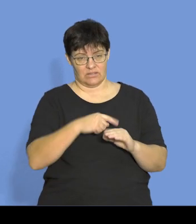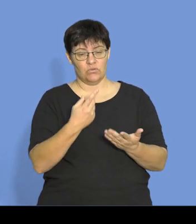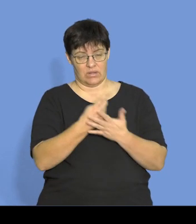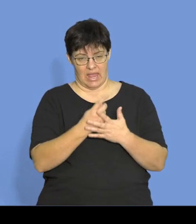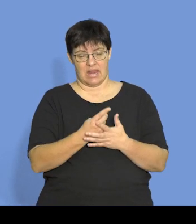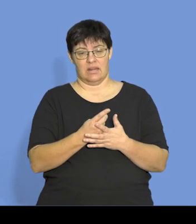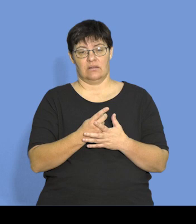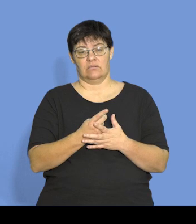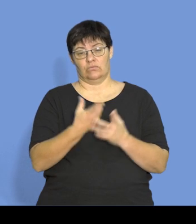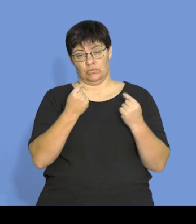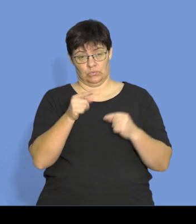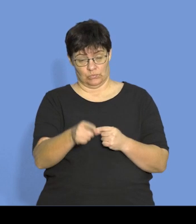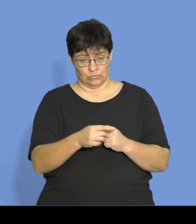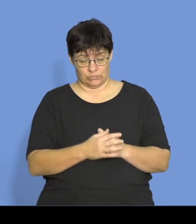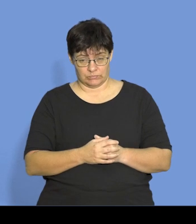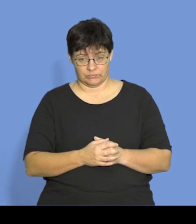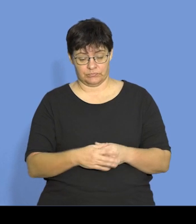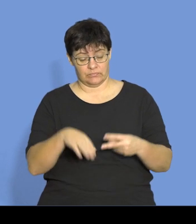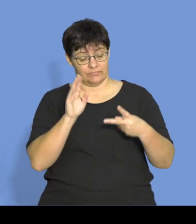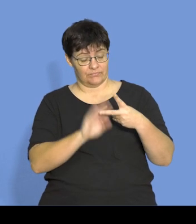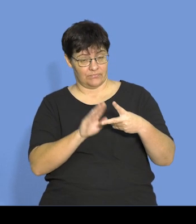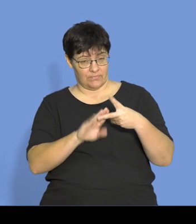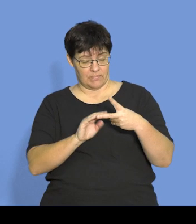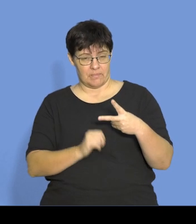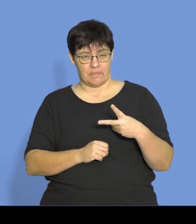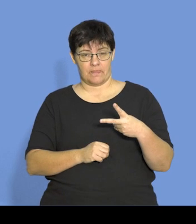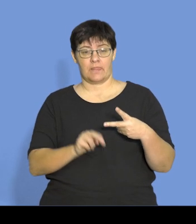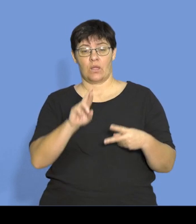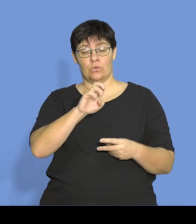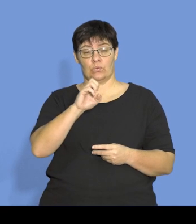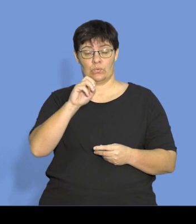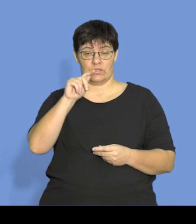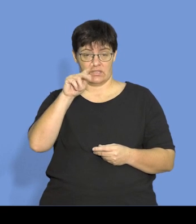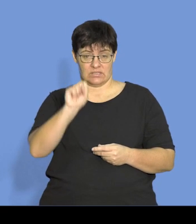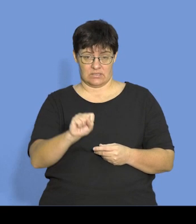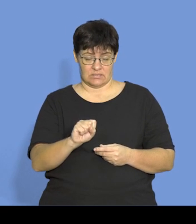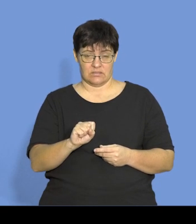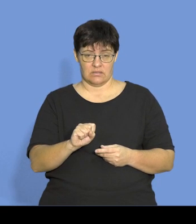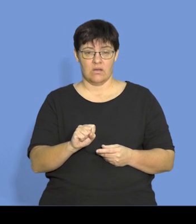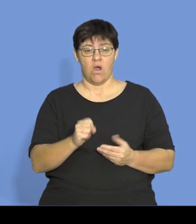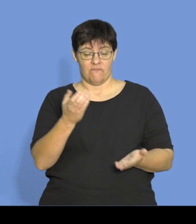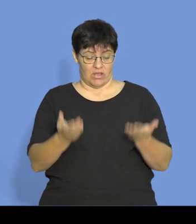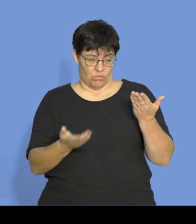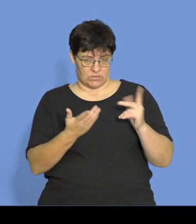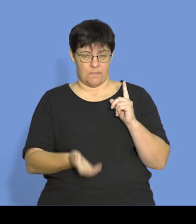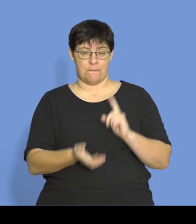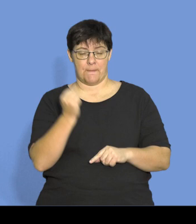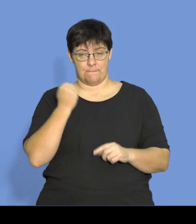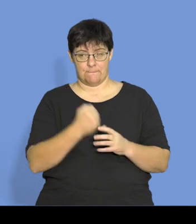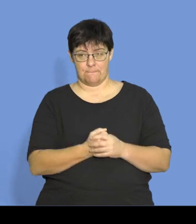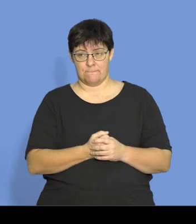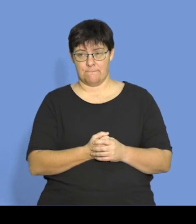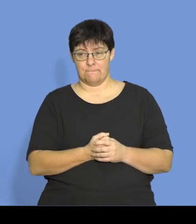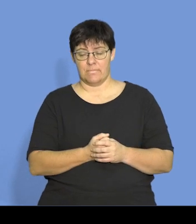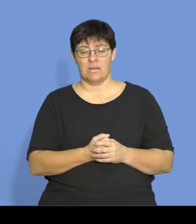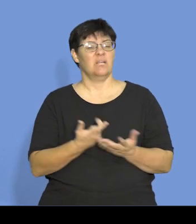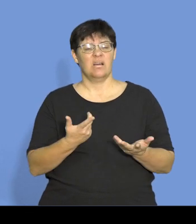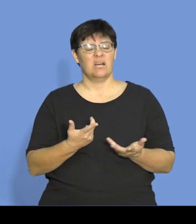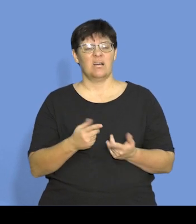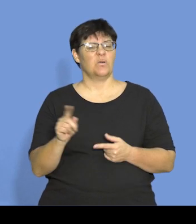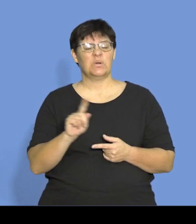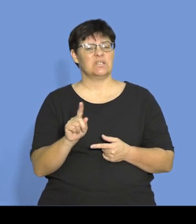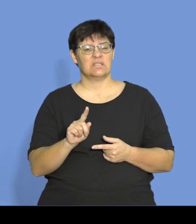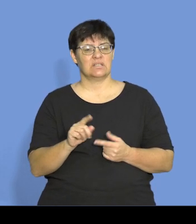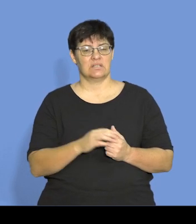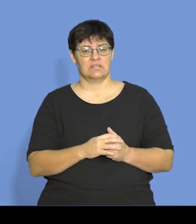in order to make it greater than 0. And you find the roots of the equation. When the other